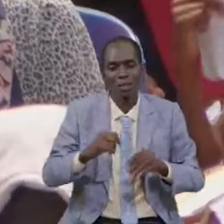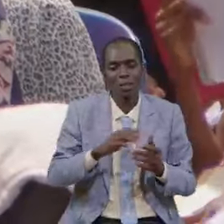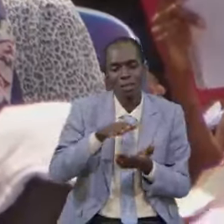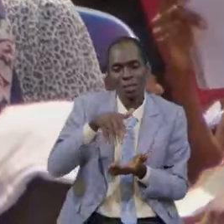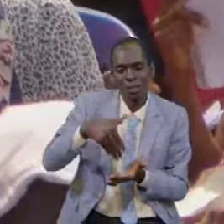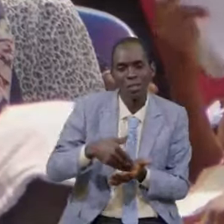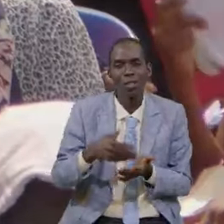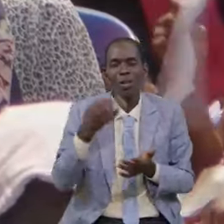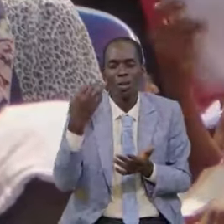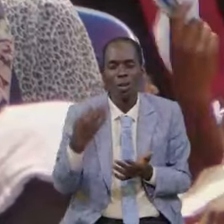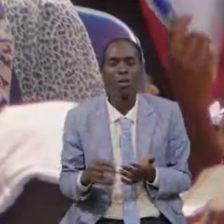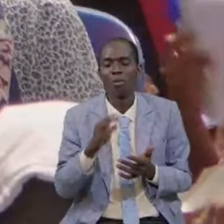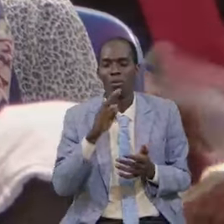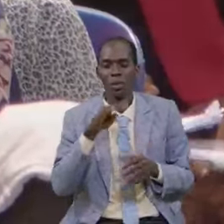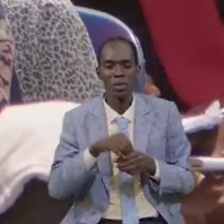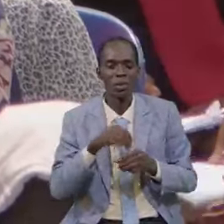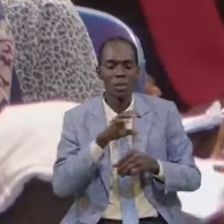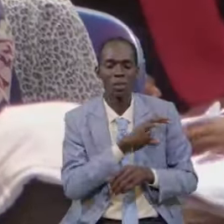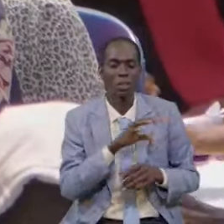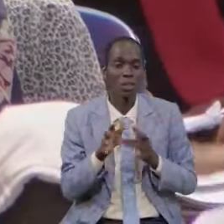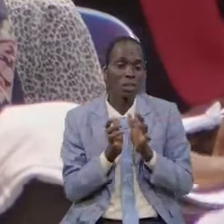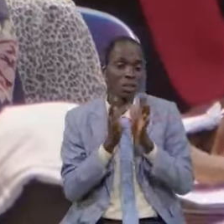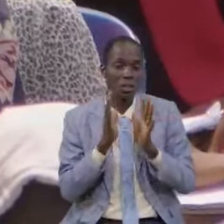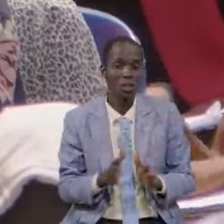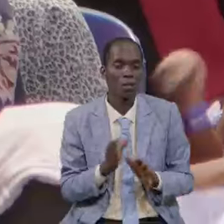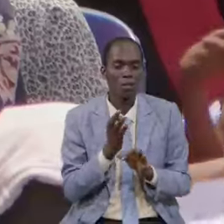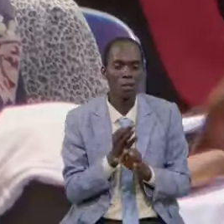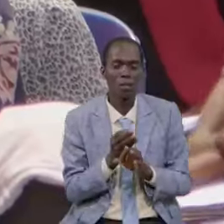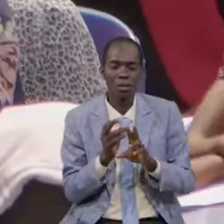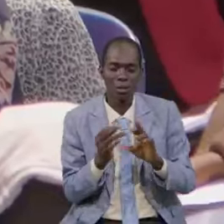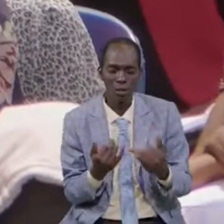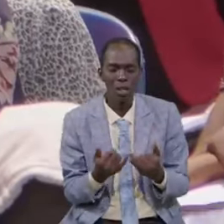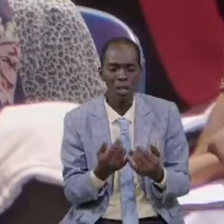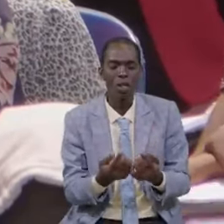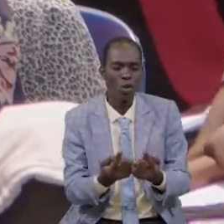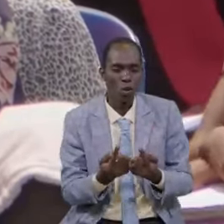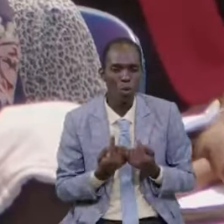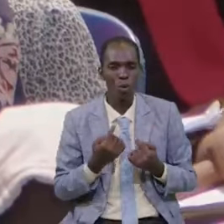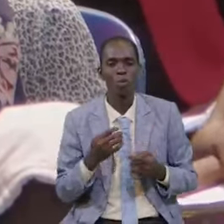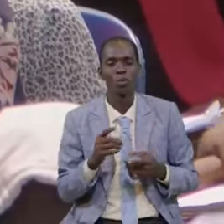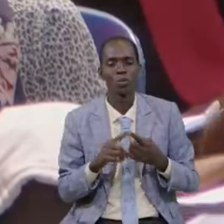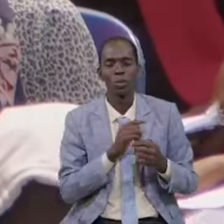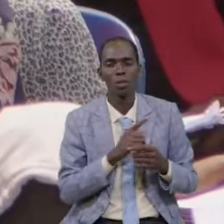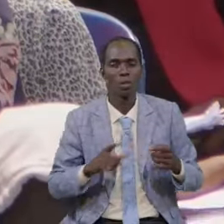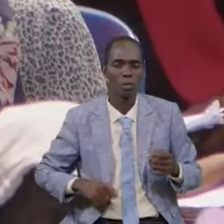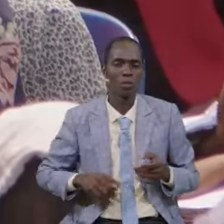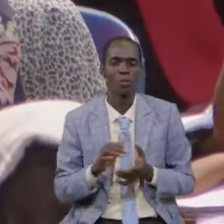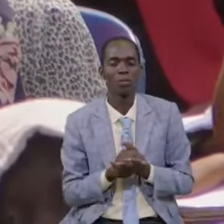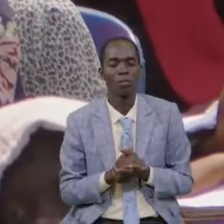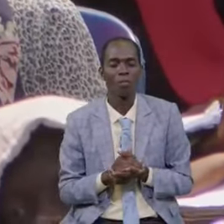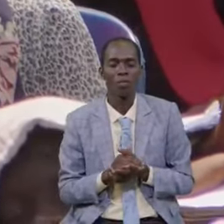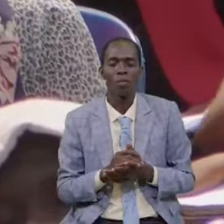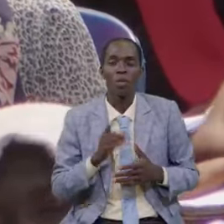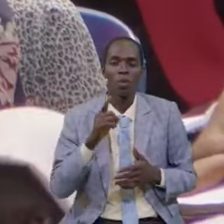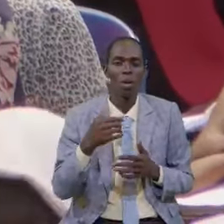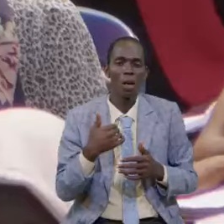come into the circle itself and you say, Lord, I see your goodness, You preserve my life. I see your goodness.